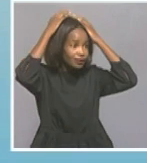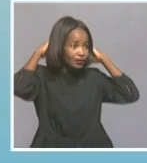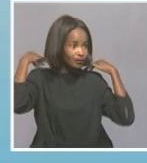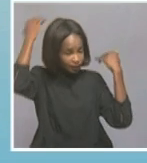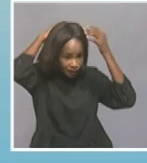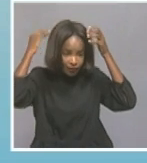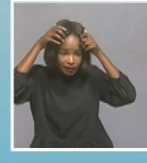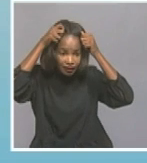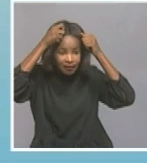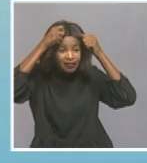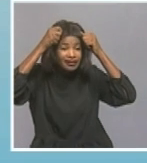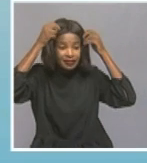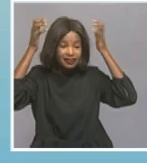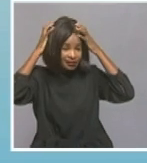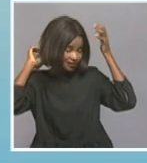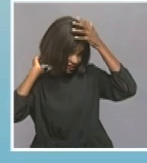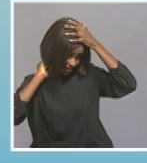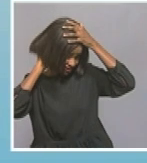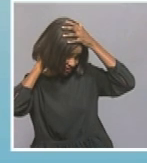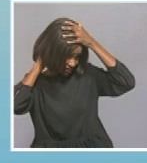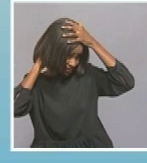fix the wig a bit there.